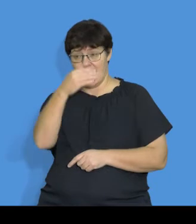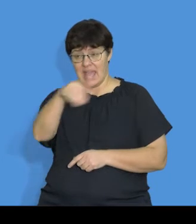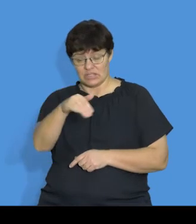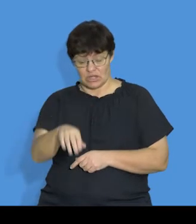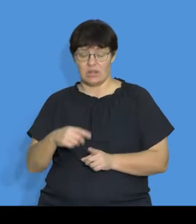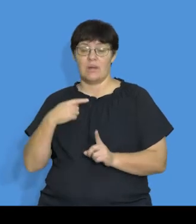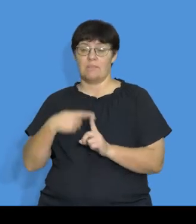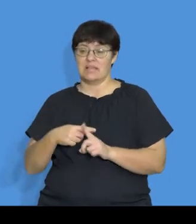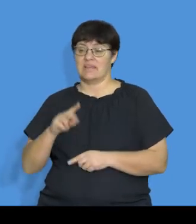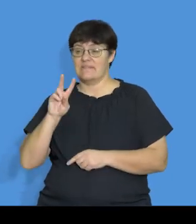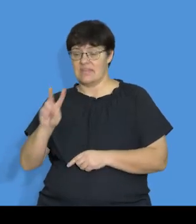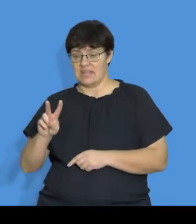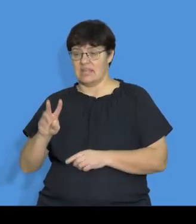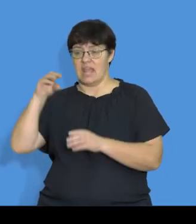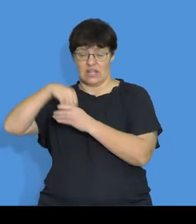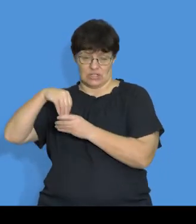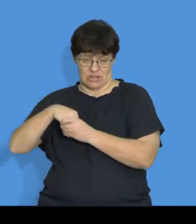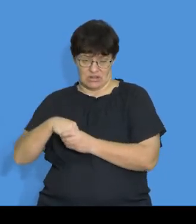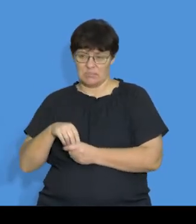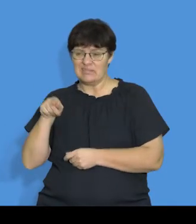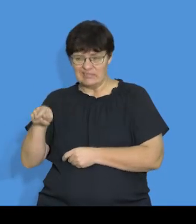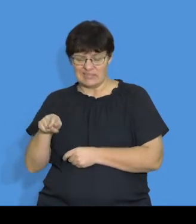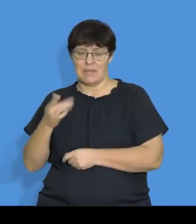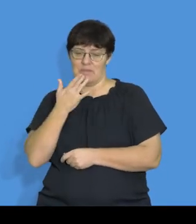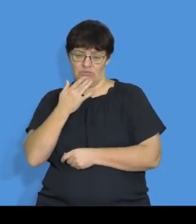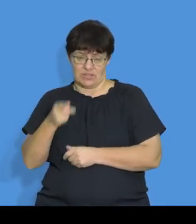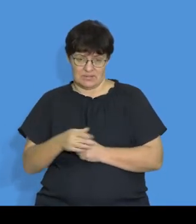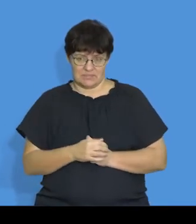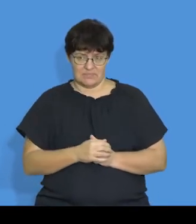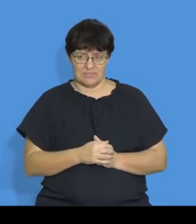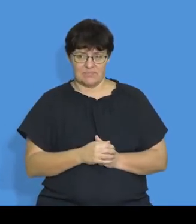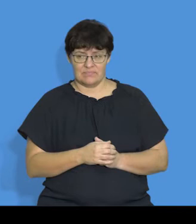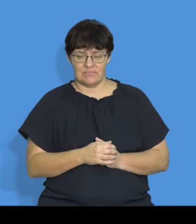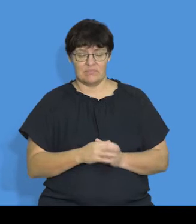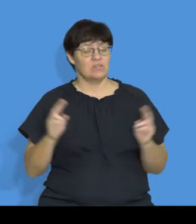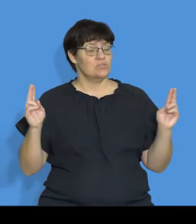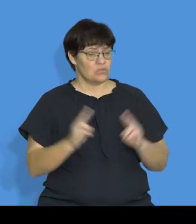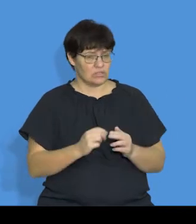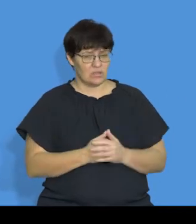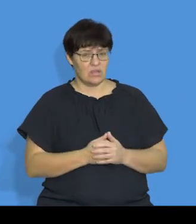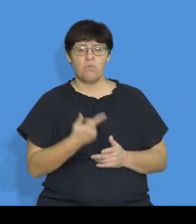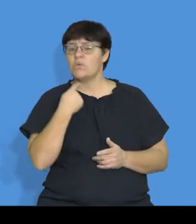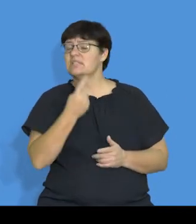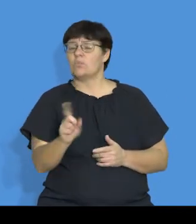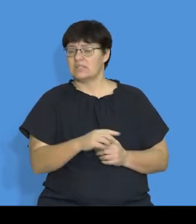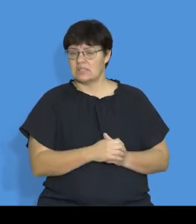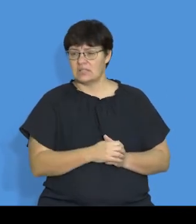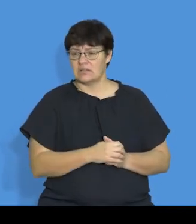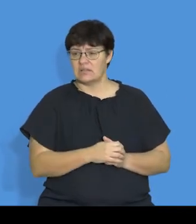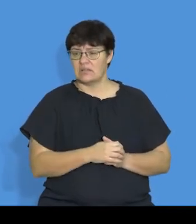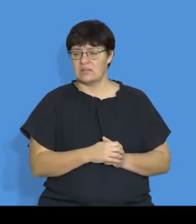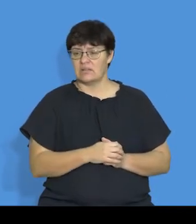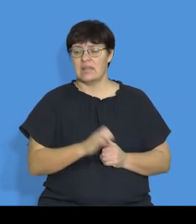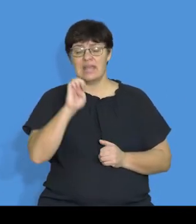and the internal circuit, which is the battery in this case. Right. So in short, we are simply saying that